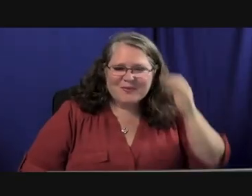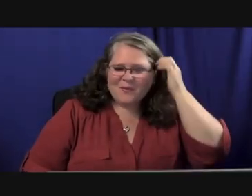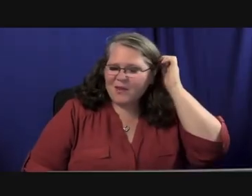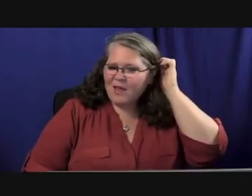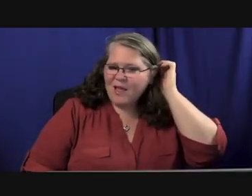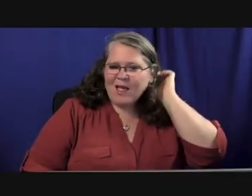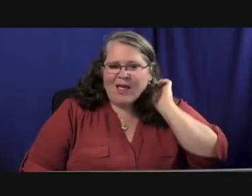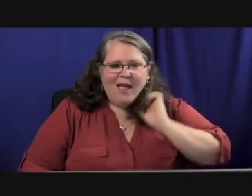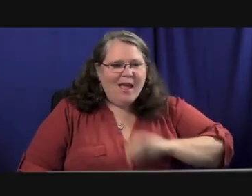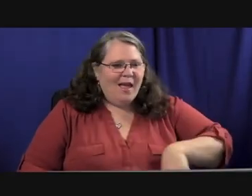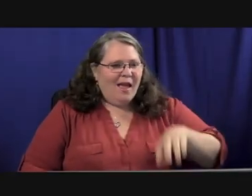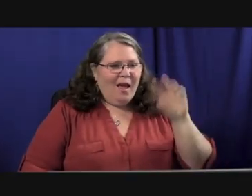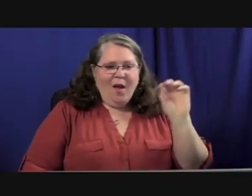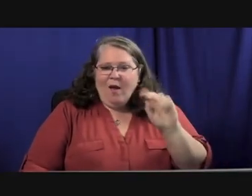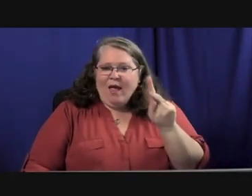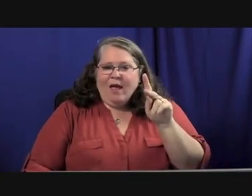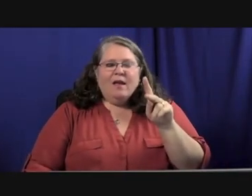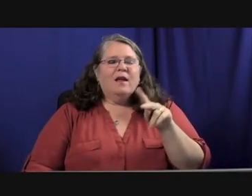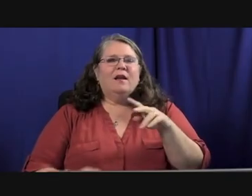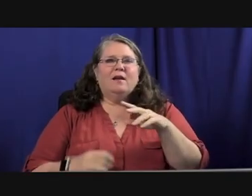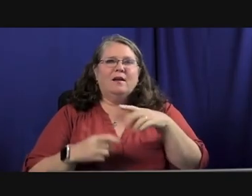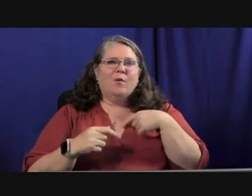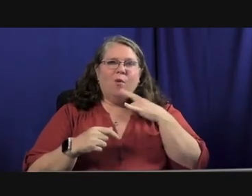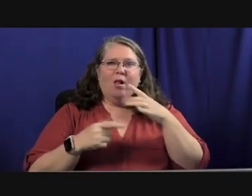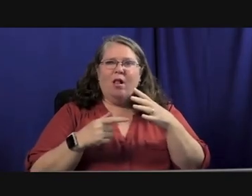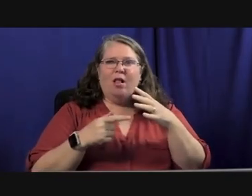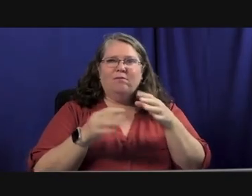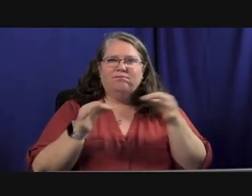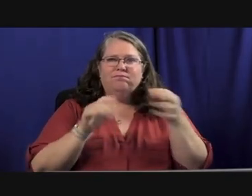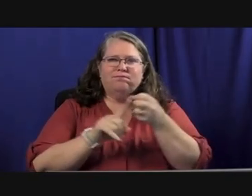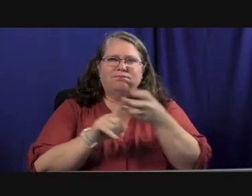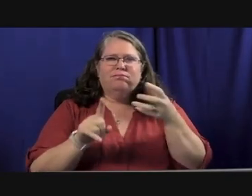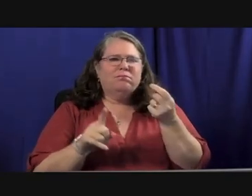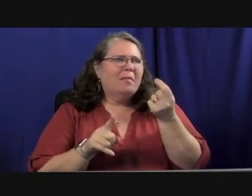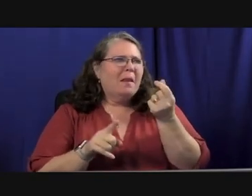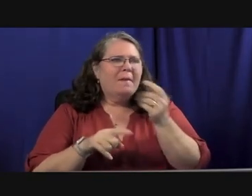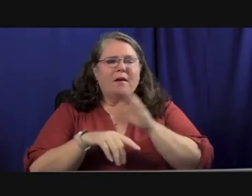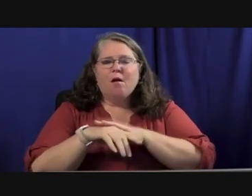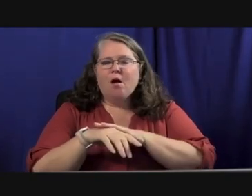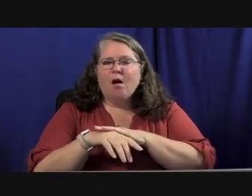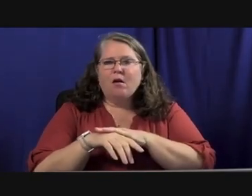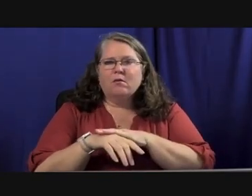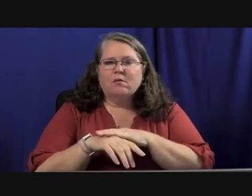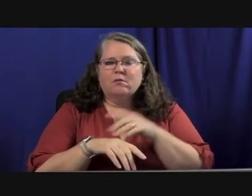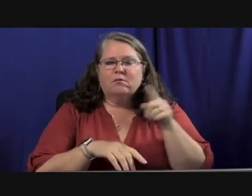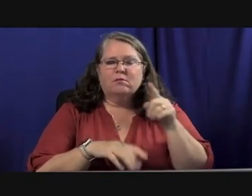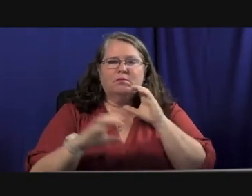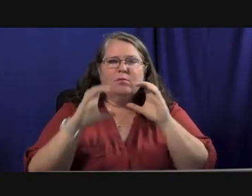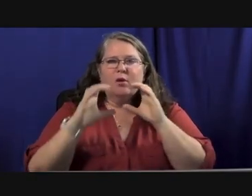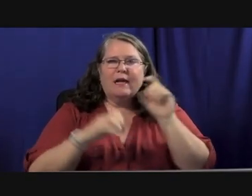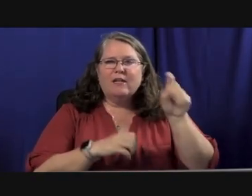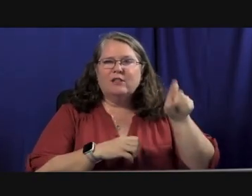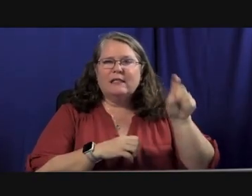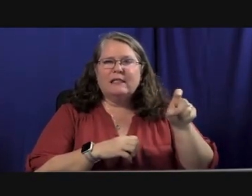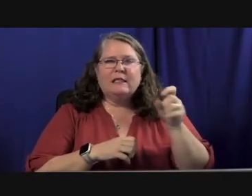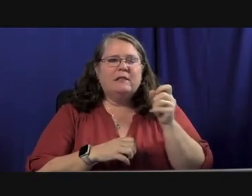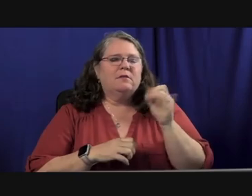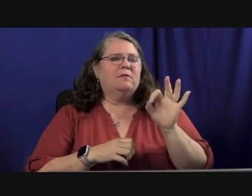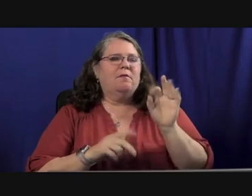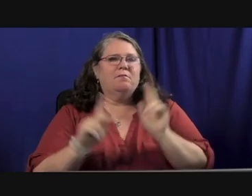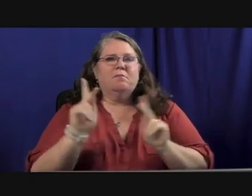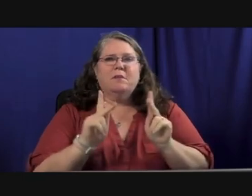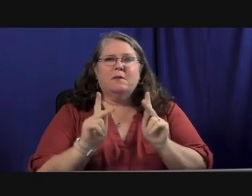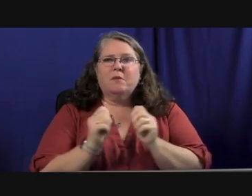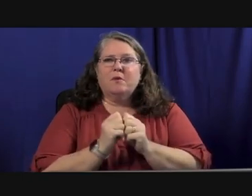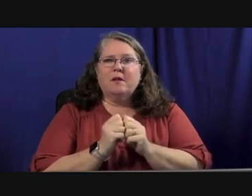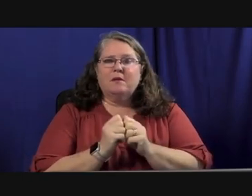nice introduction. Okay, so I will go ahead and explain in depth about